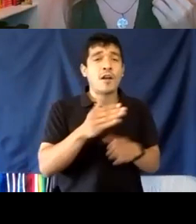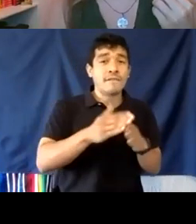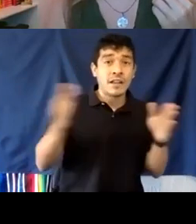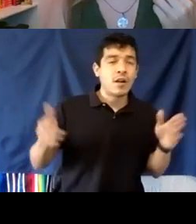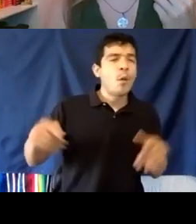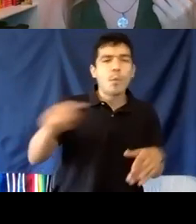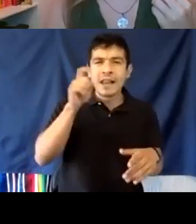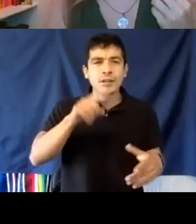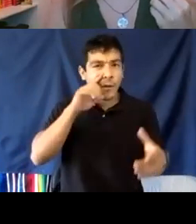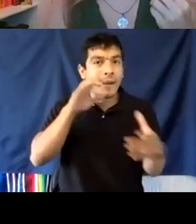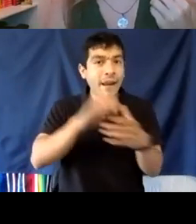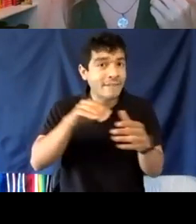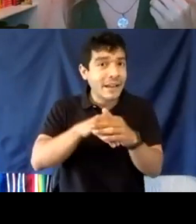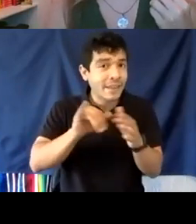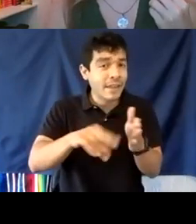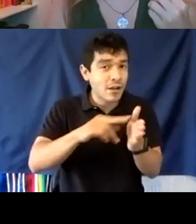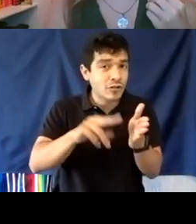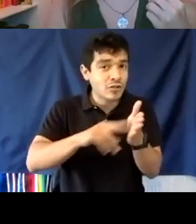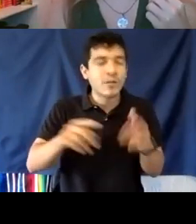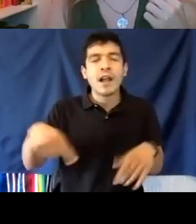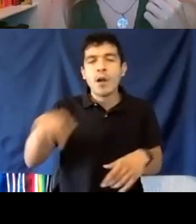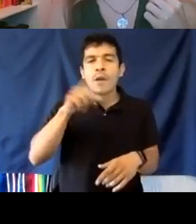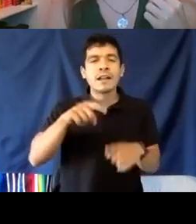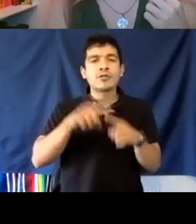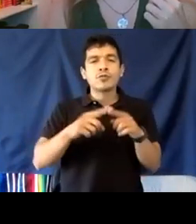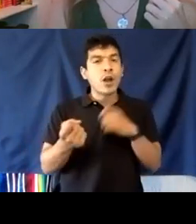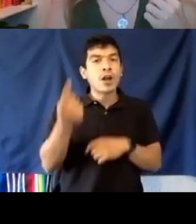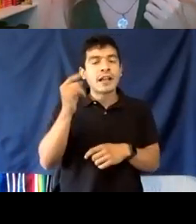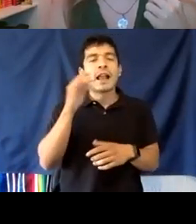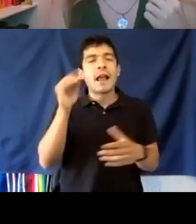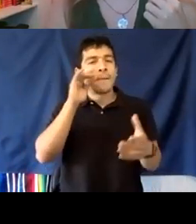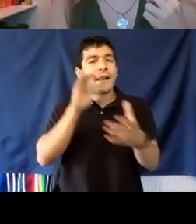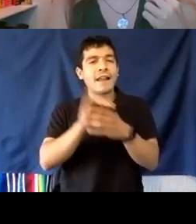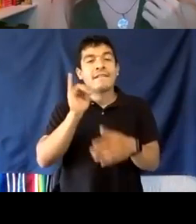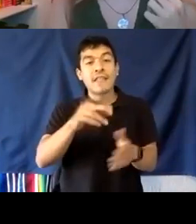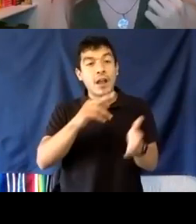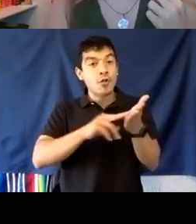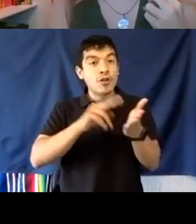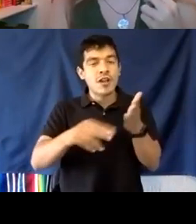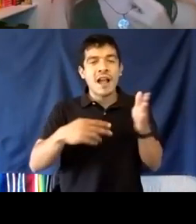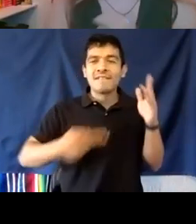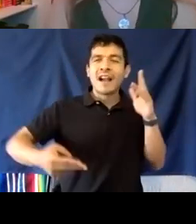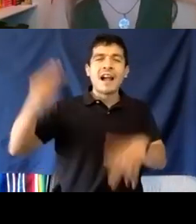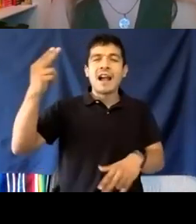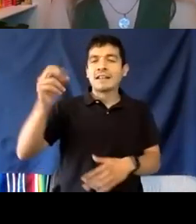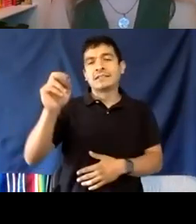in it. And we need to believe that it was done with the highest ethical and methodological standards.